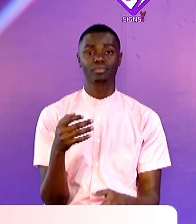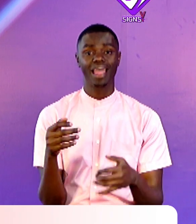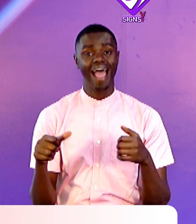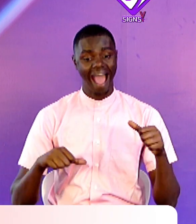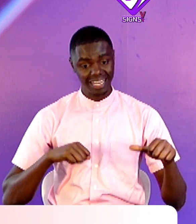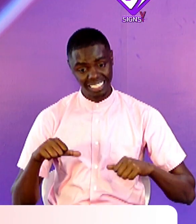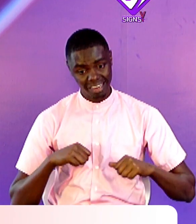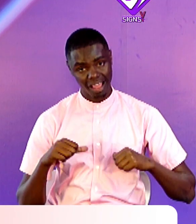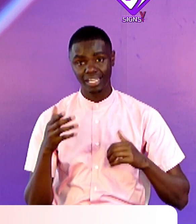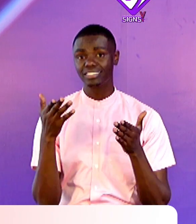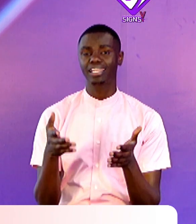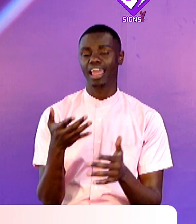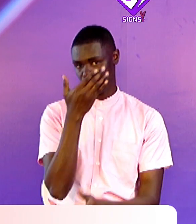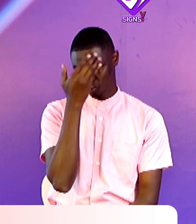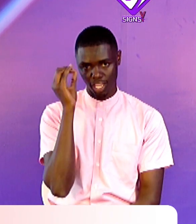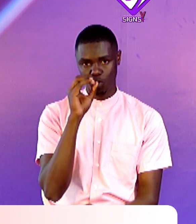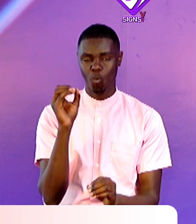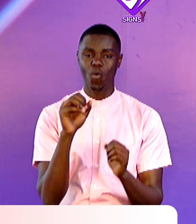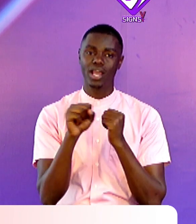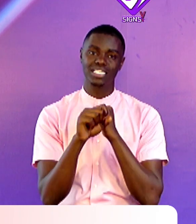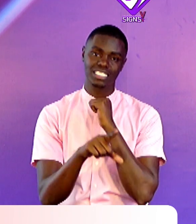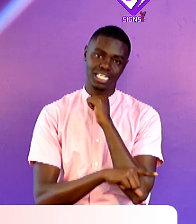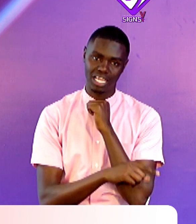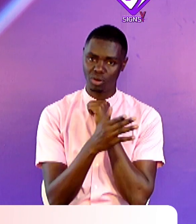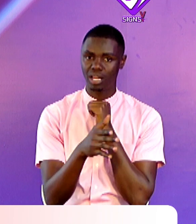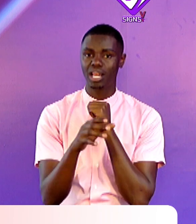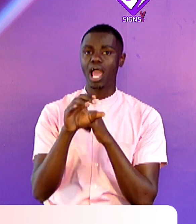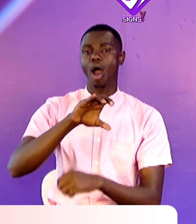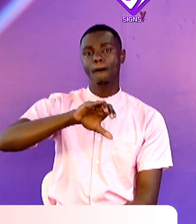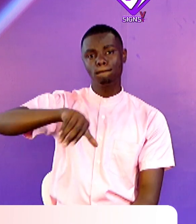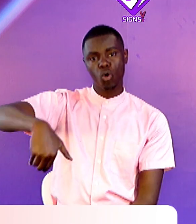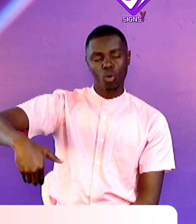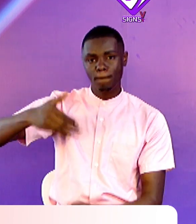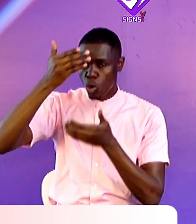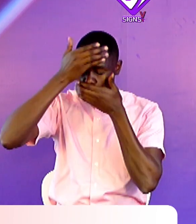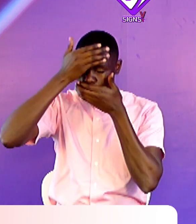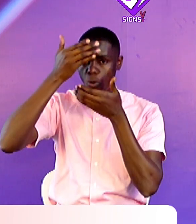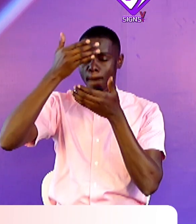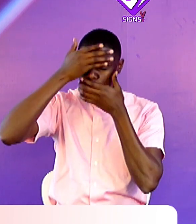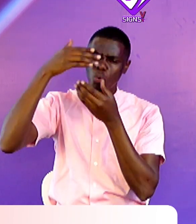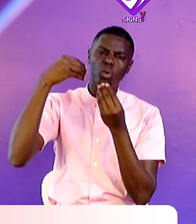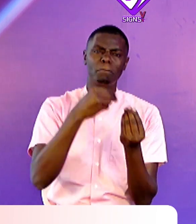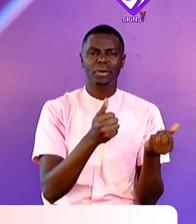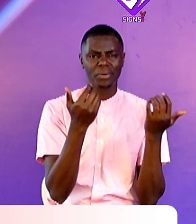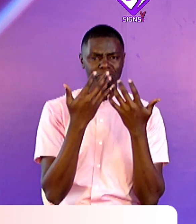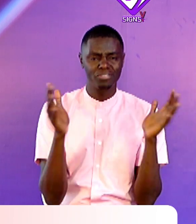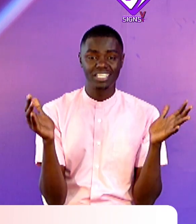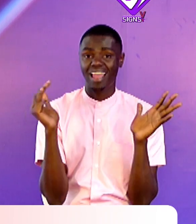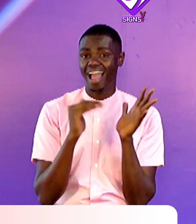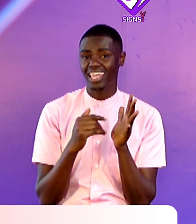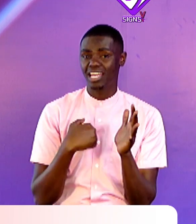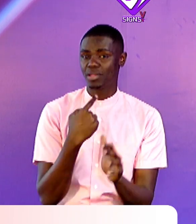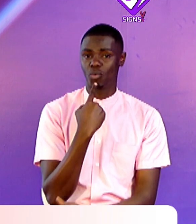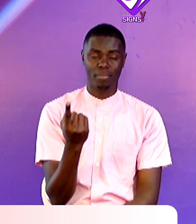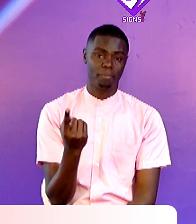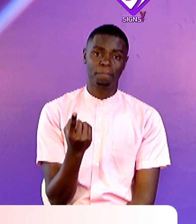don't forget. Senegal is there. Oh, Morocco was there. Okay. But we beat them. Yes. And again, let me tell you, I